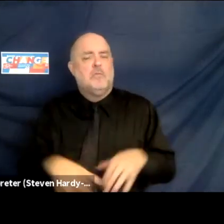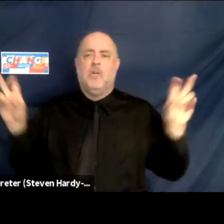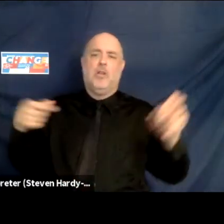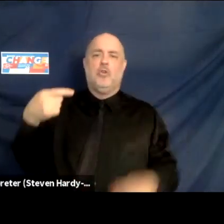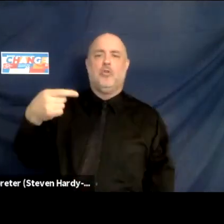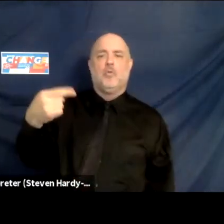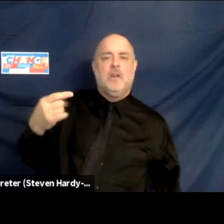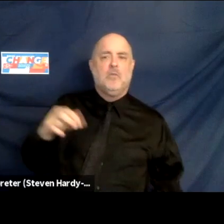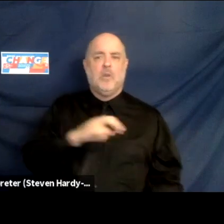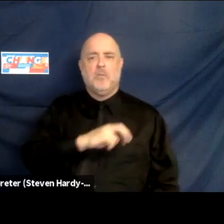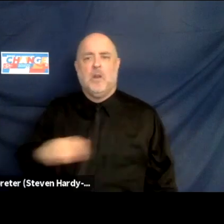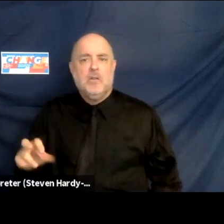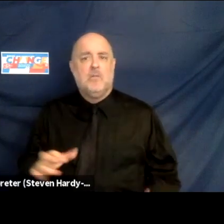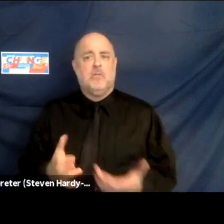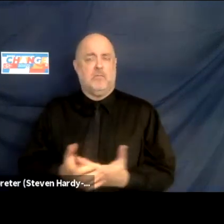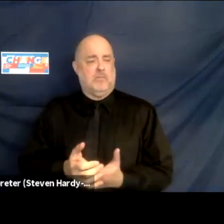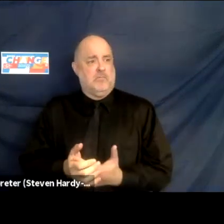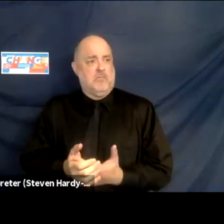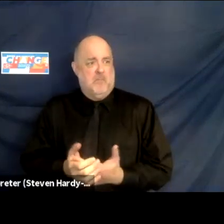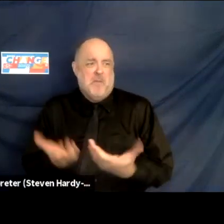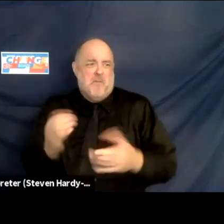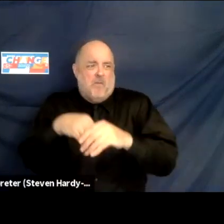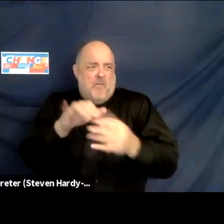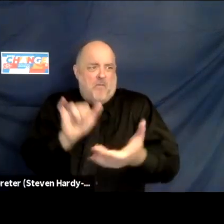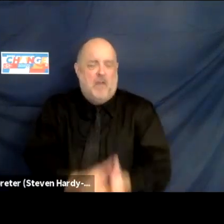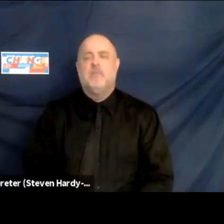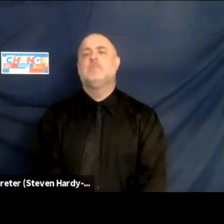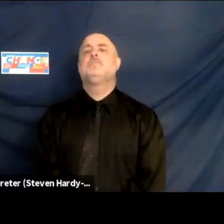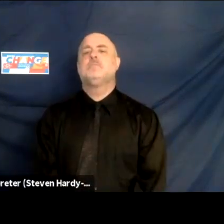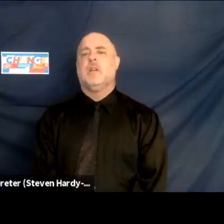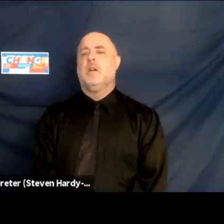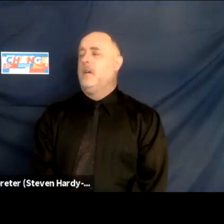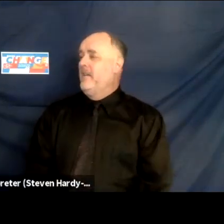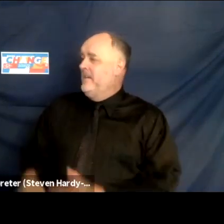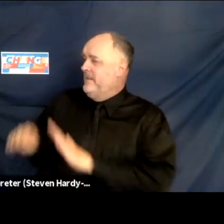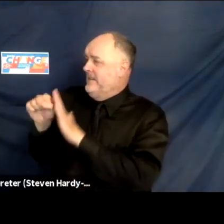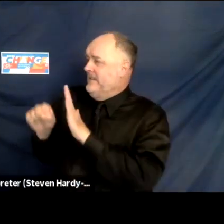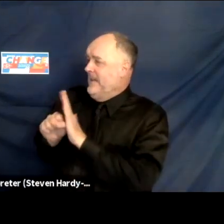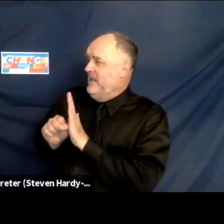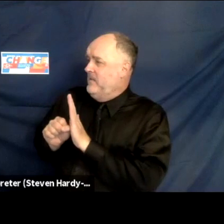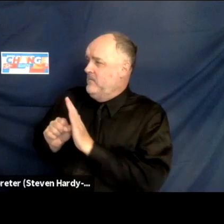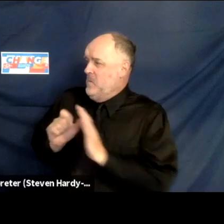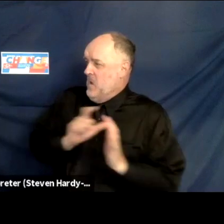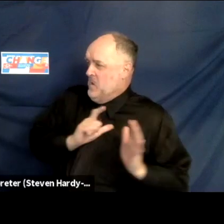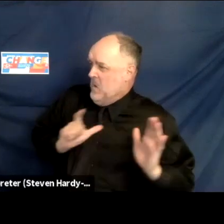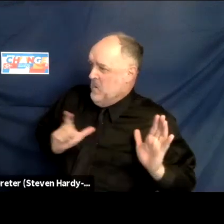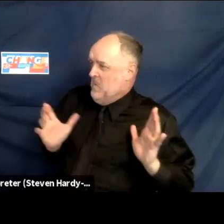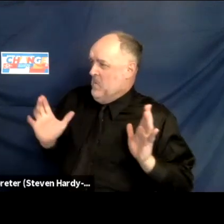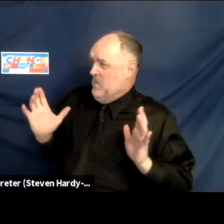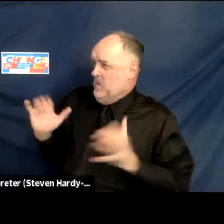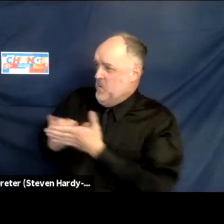and congestion reduction efforts. As a state legislator in New York State, I also was a strong supporter of New